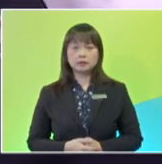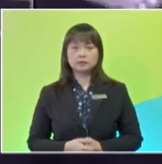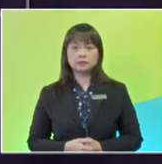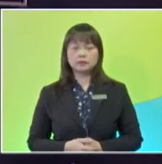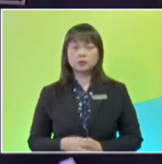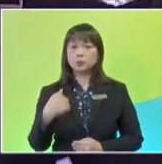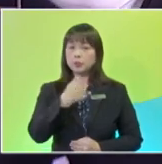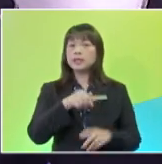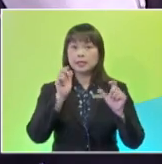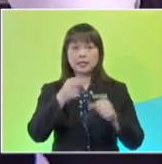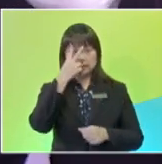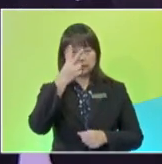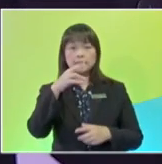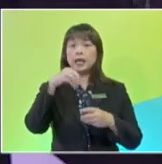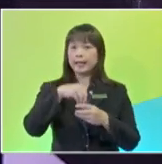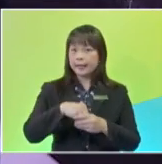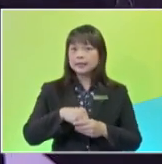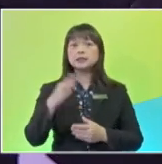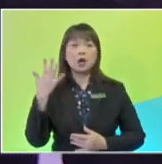that in the hot water,